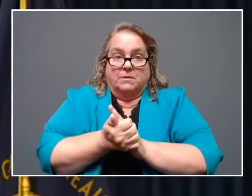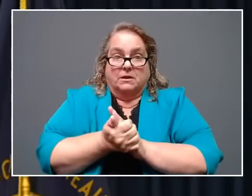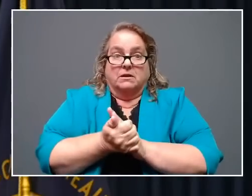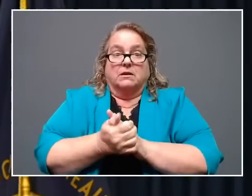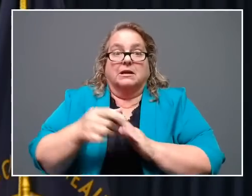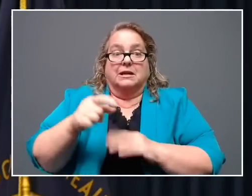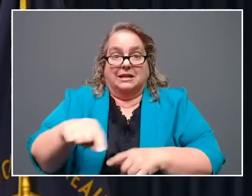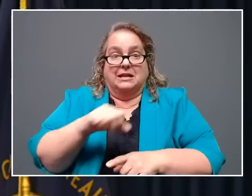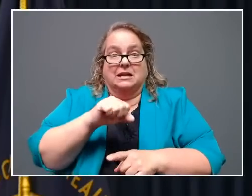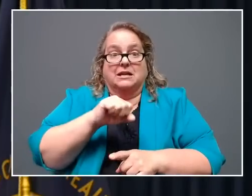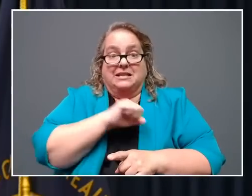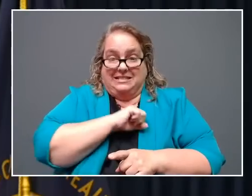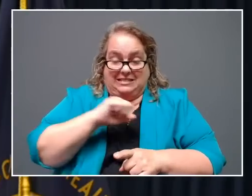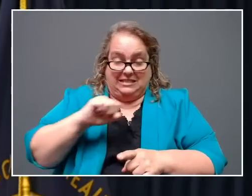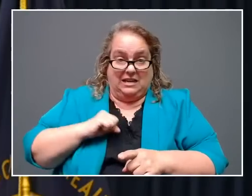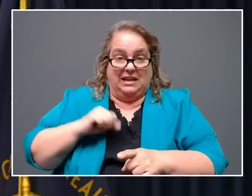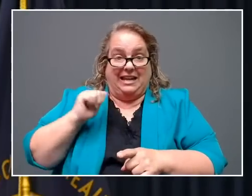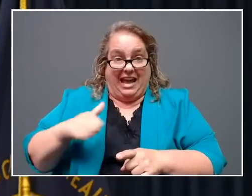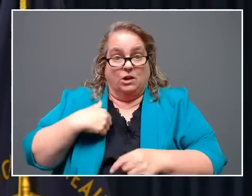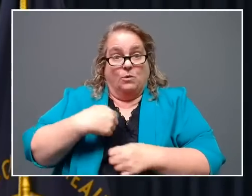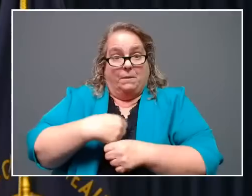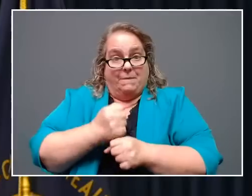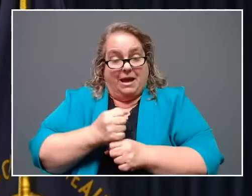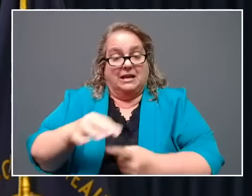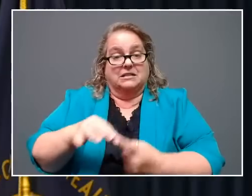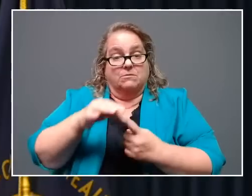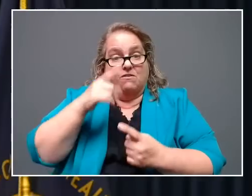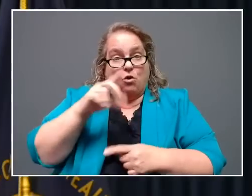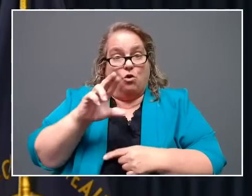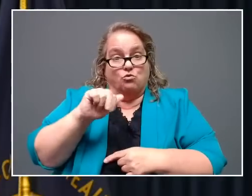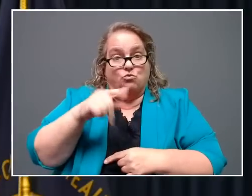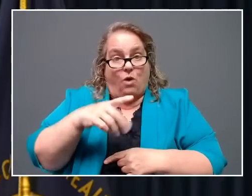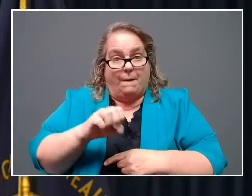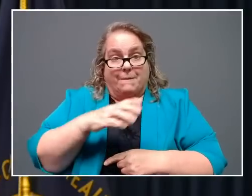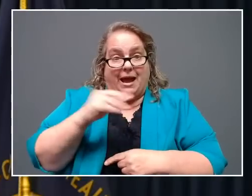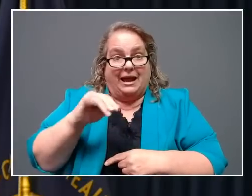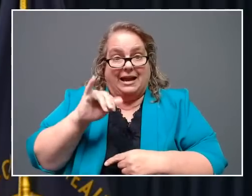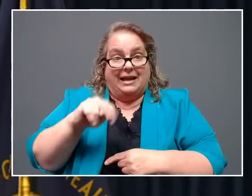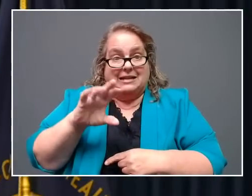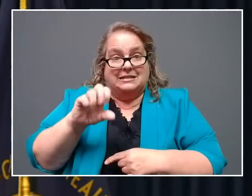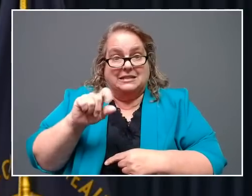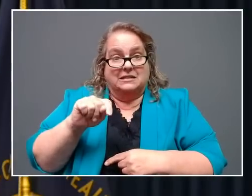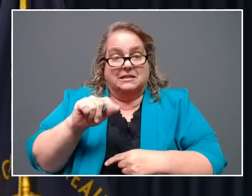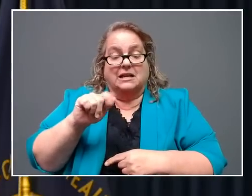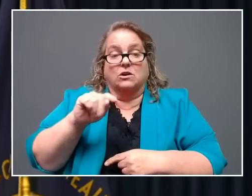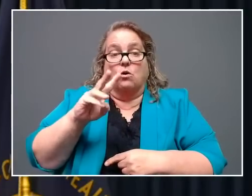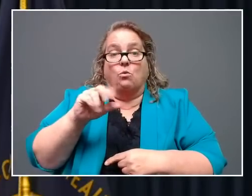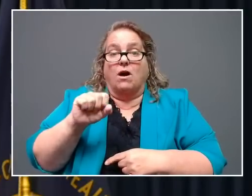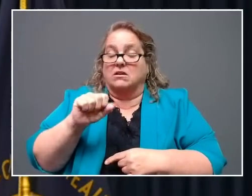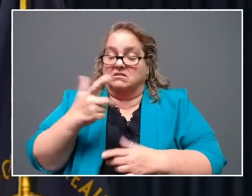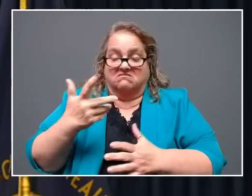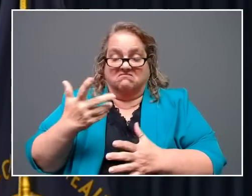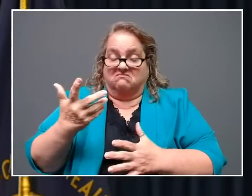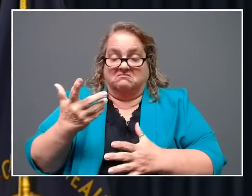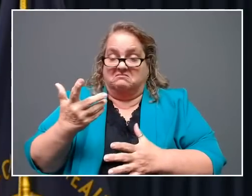can we make exceptions for rape and incest, and it was defeated, I think, 26-9. So